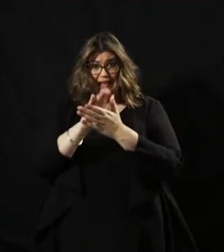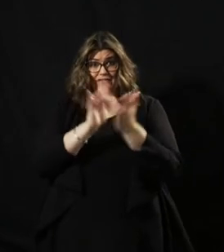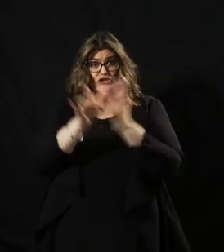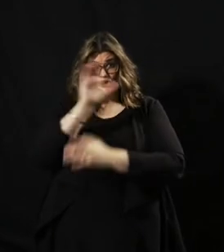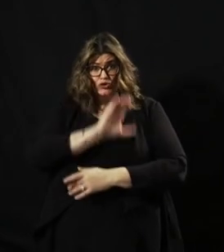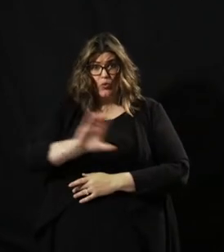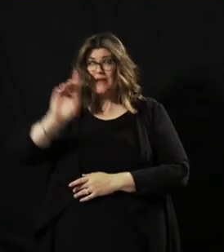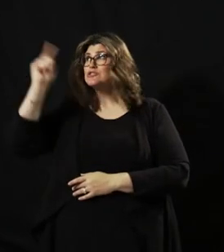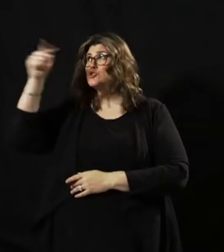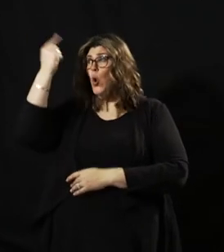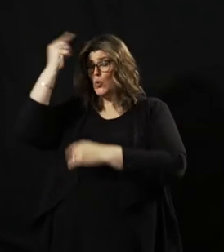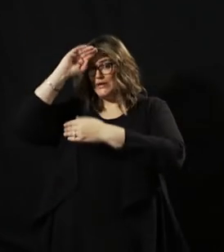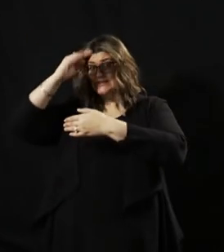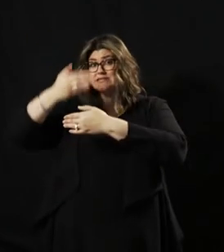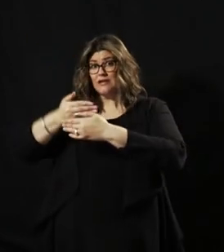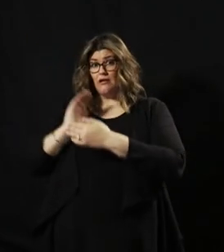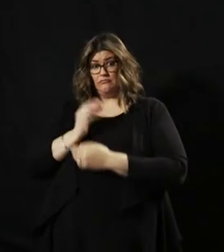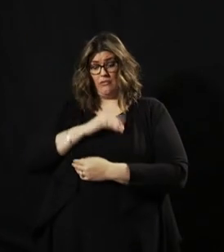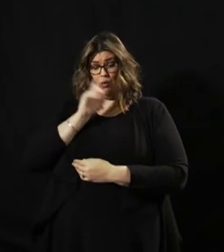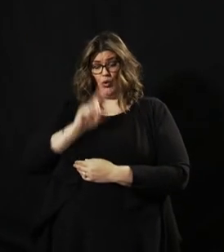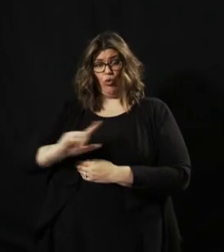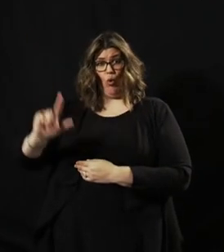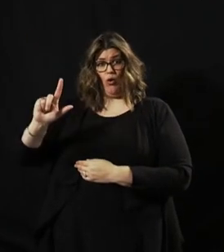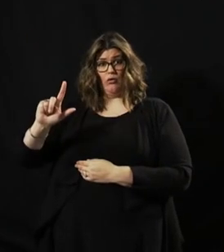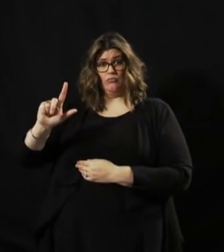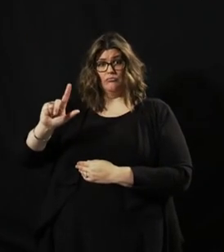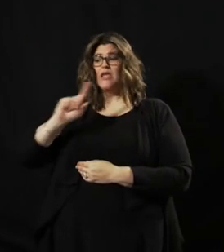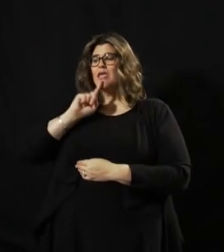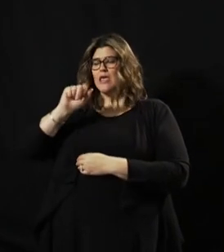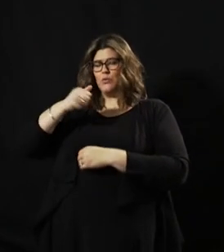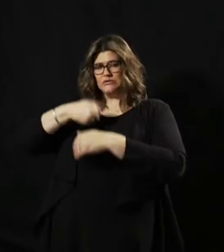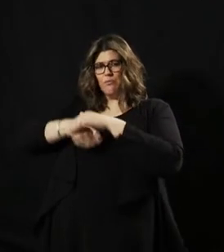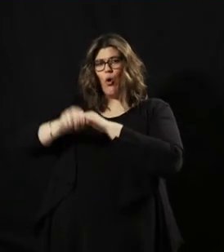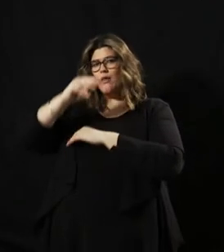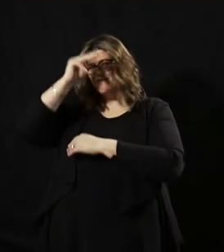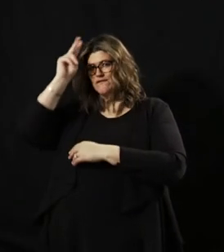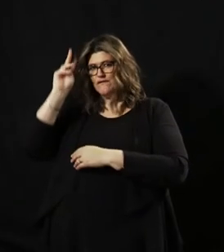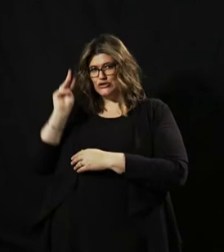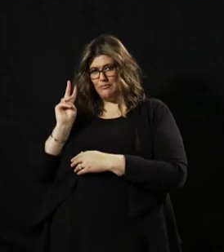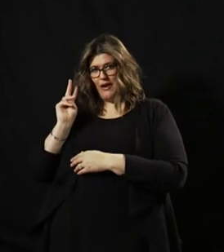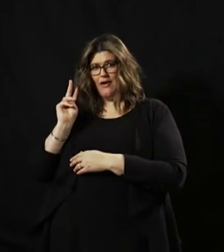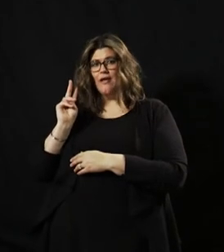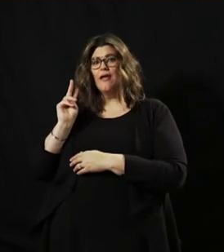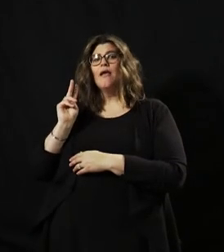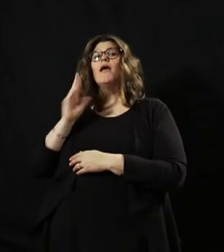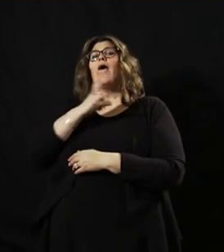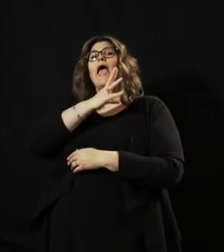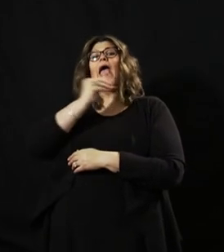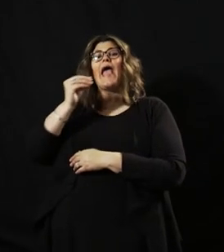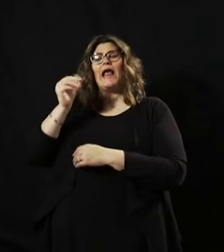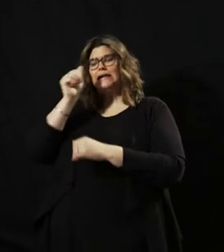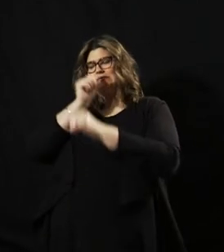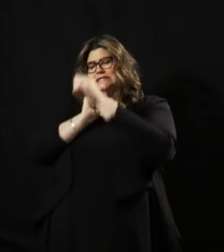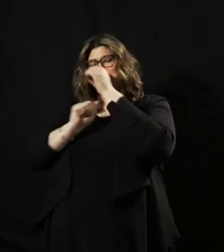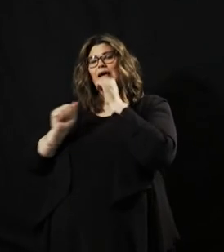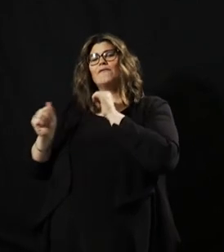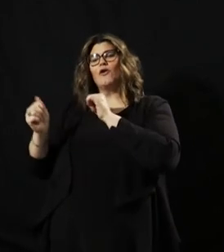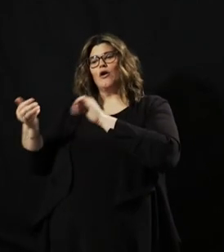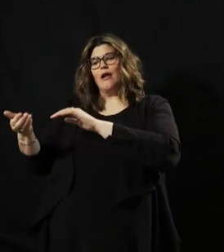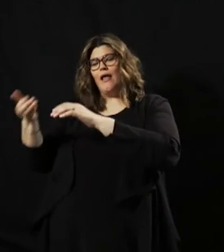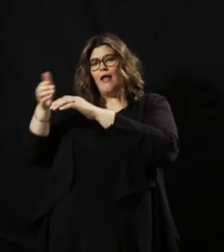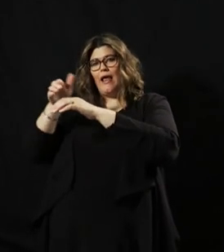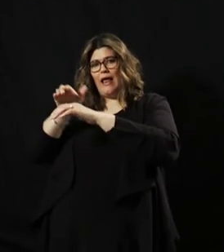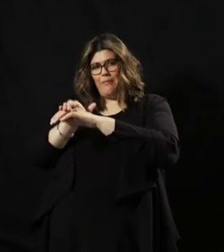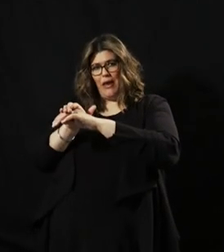Christ, his only Son, our Lord, who was born of the Virgin Mary, suffered death and was buried,